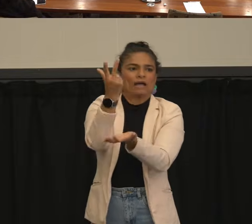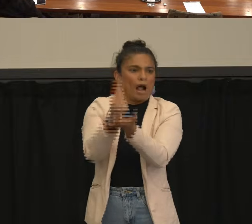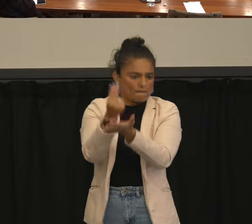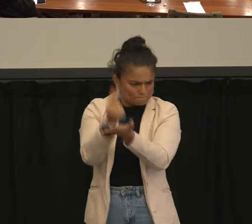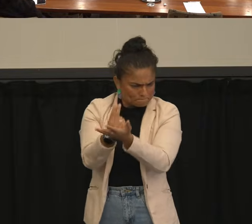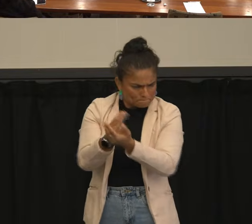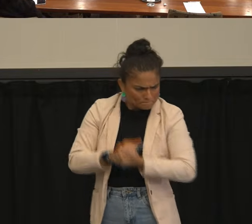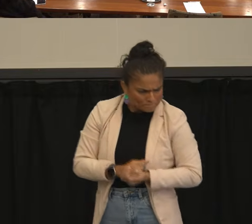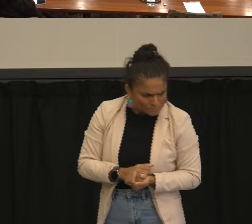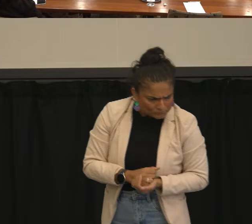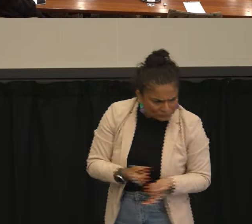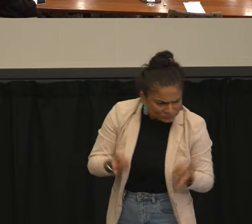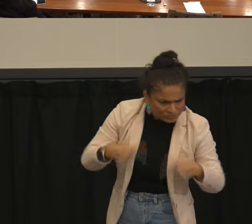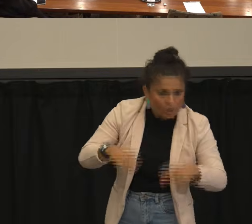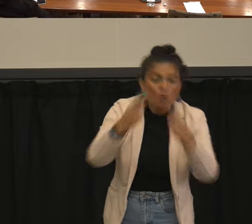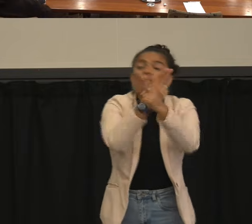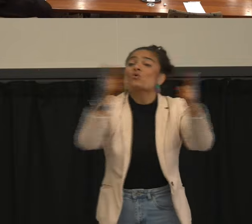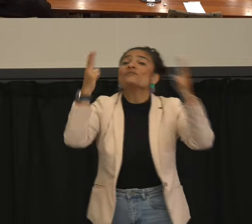The